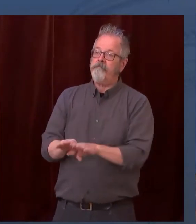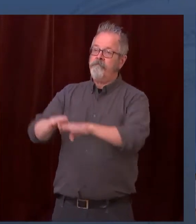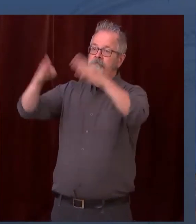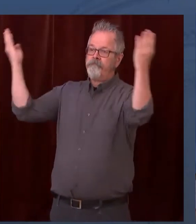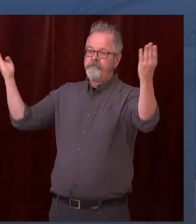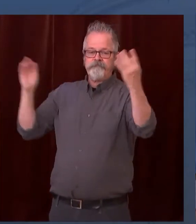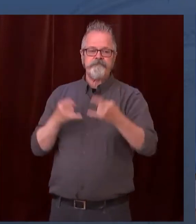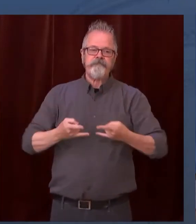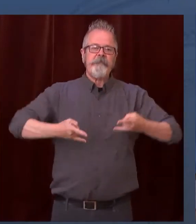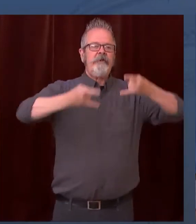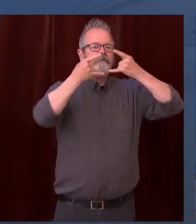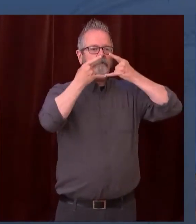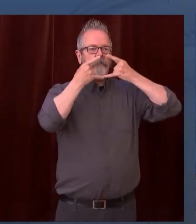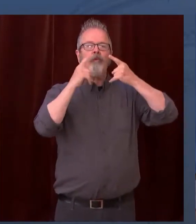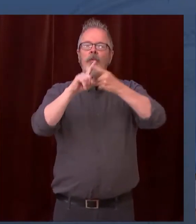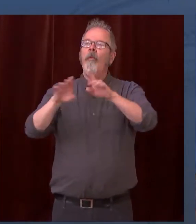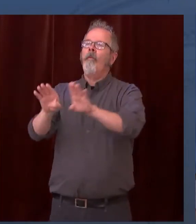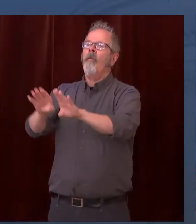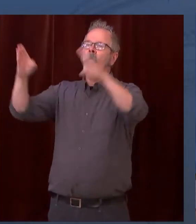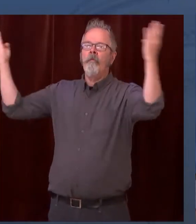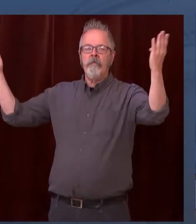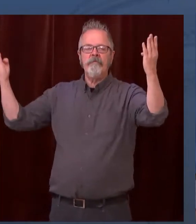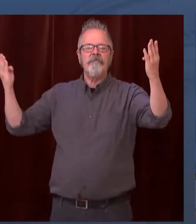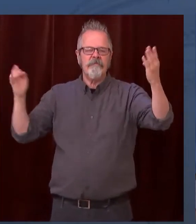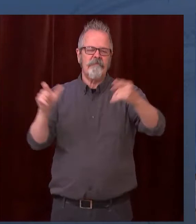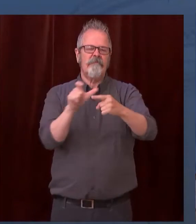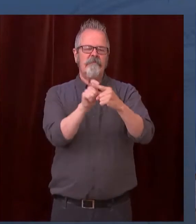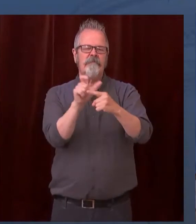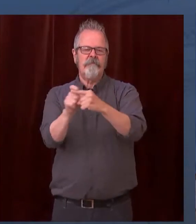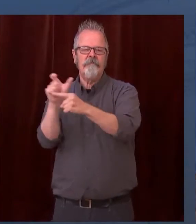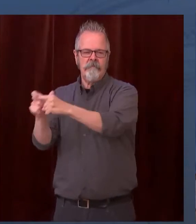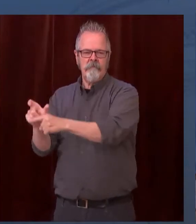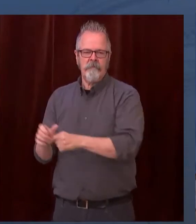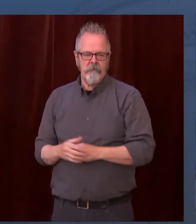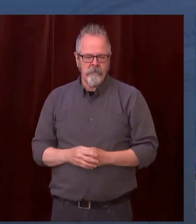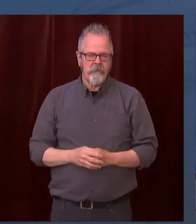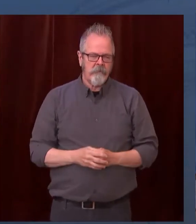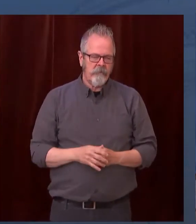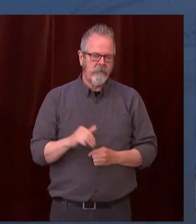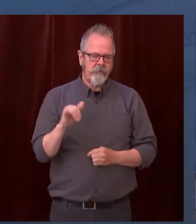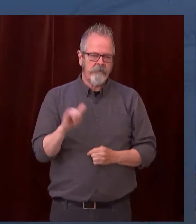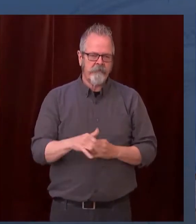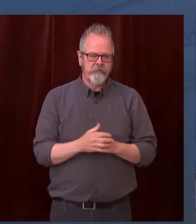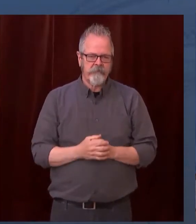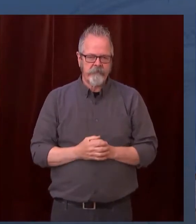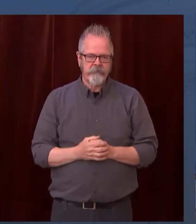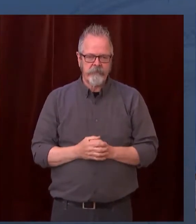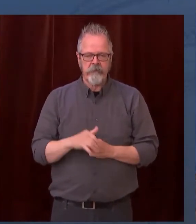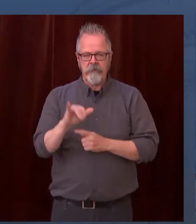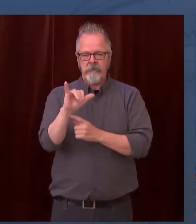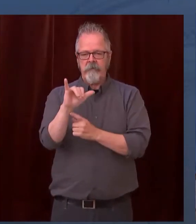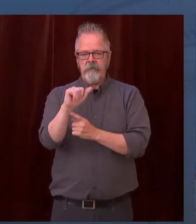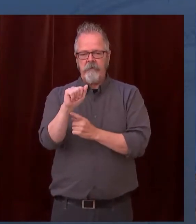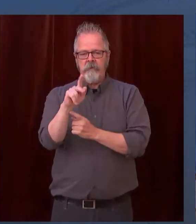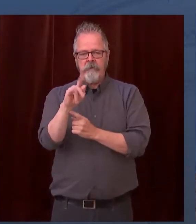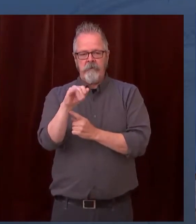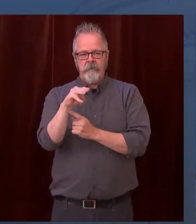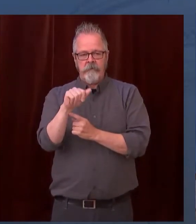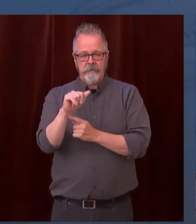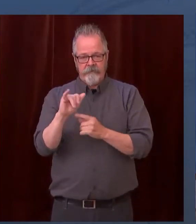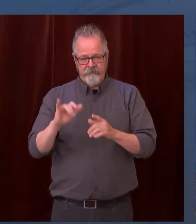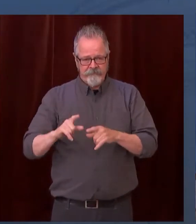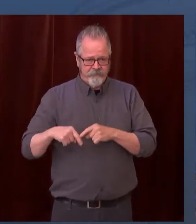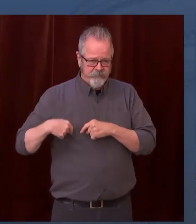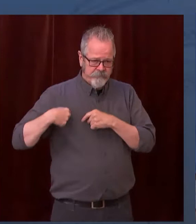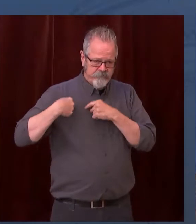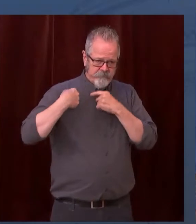Yakima folks who wear masks when they shop went up from 1/3 to just shy of 2/3, and that was a week or two ago, and I